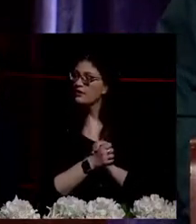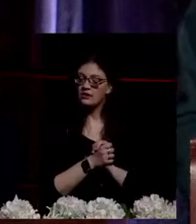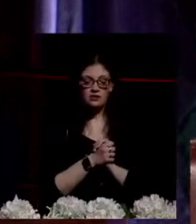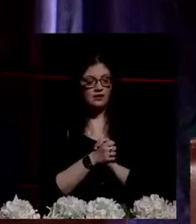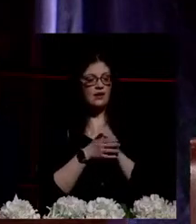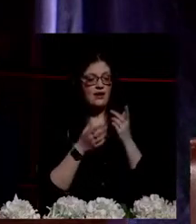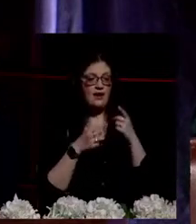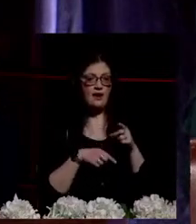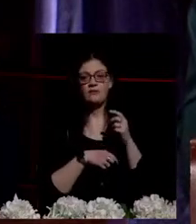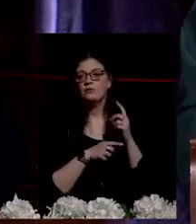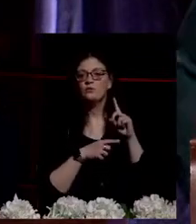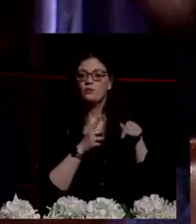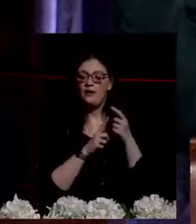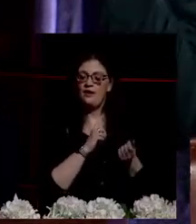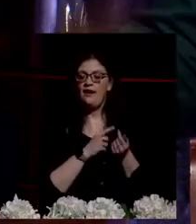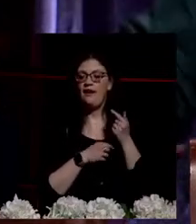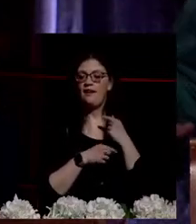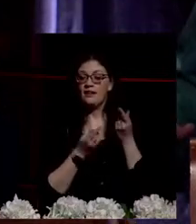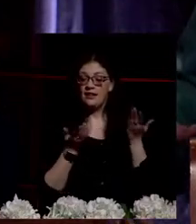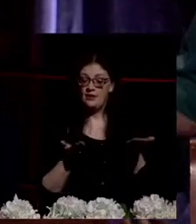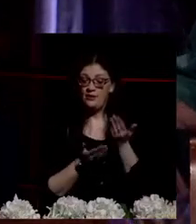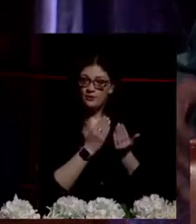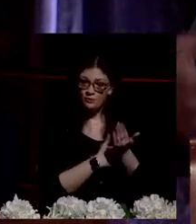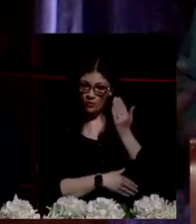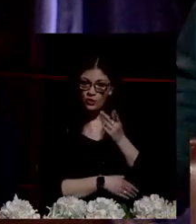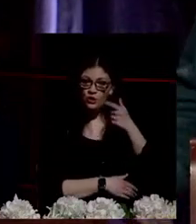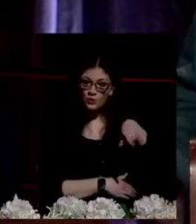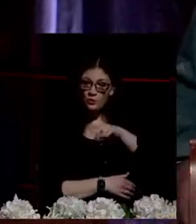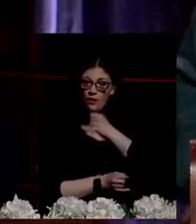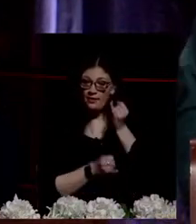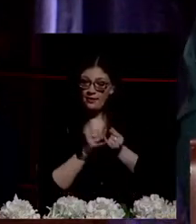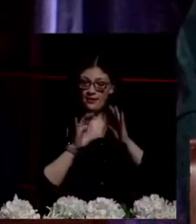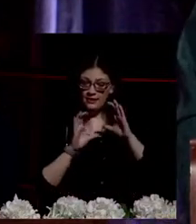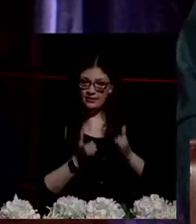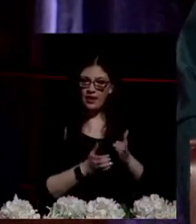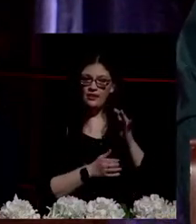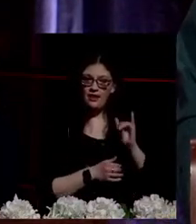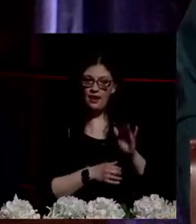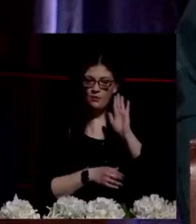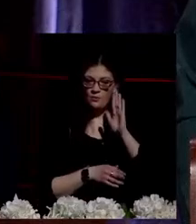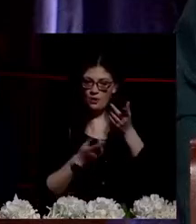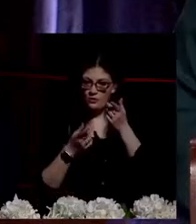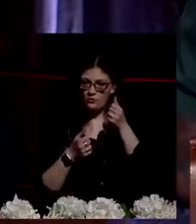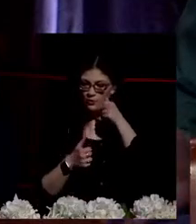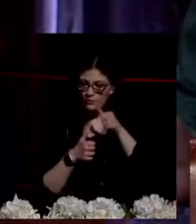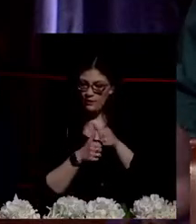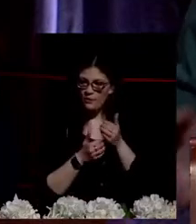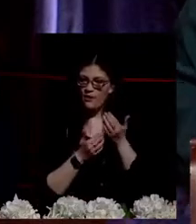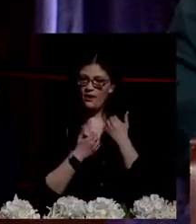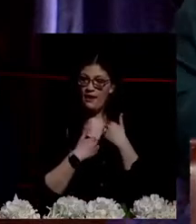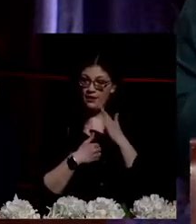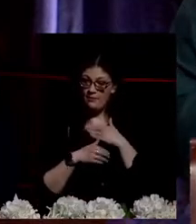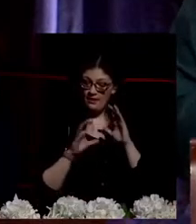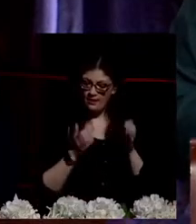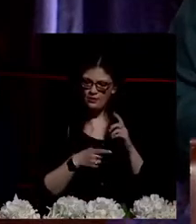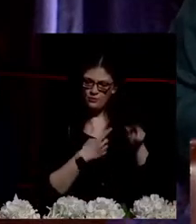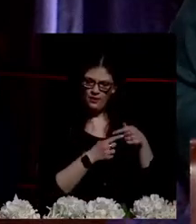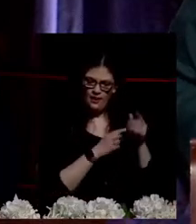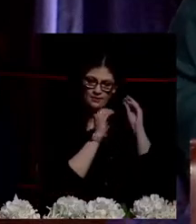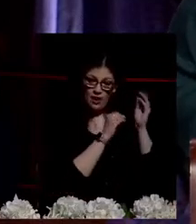do this morning that you were the last class to graduate from Wooster that will remember having my classes when I taught at Vaughn Middle